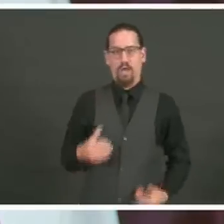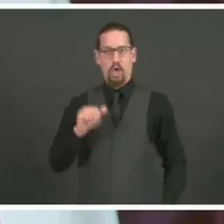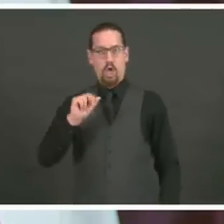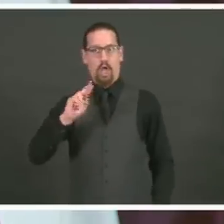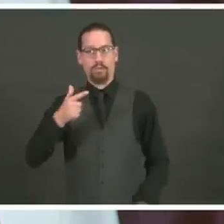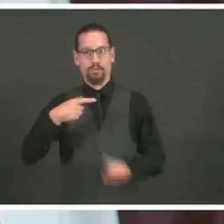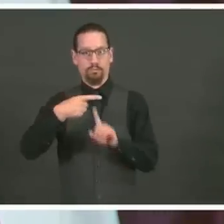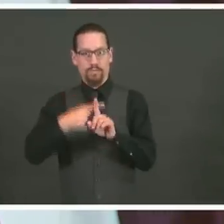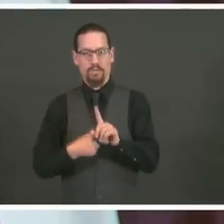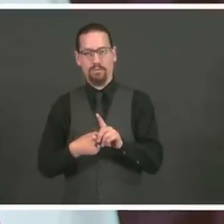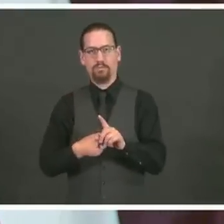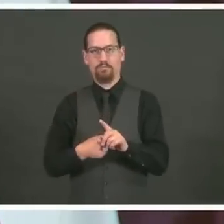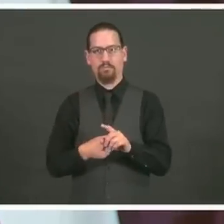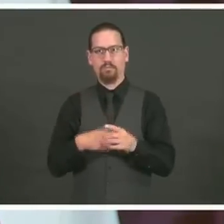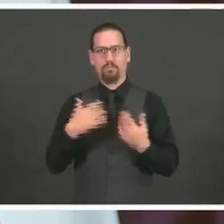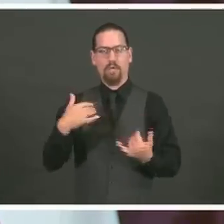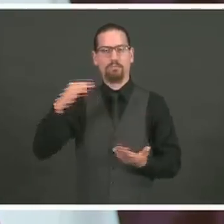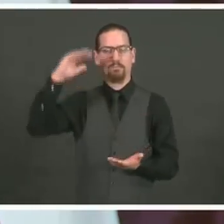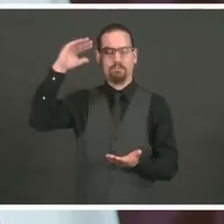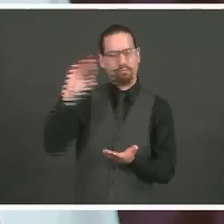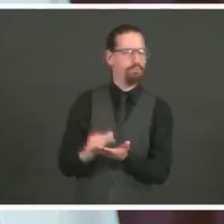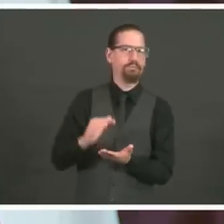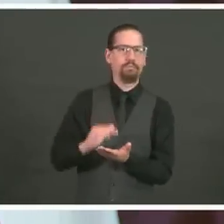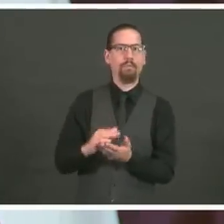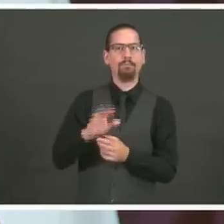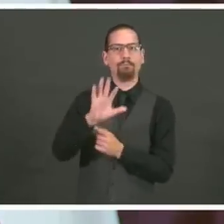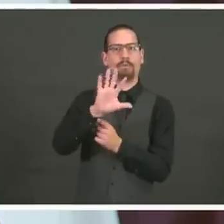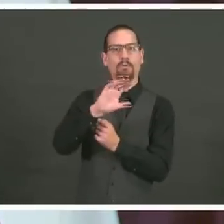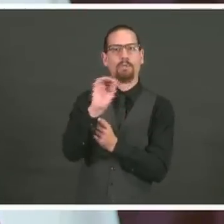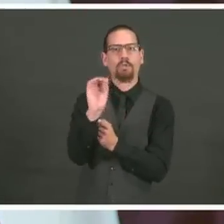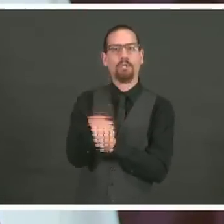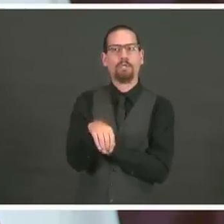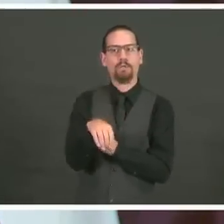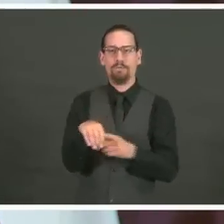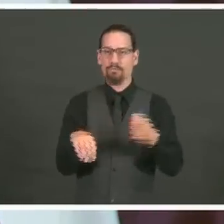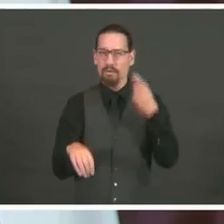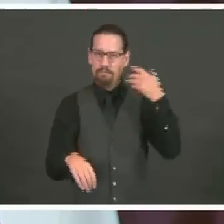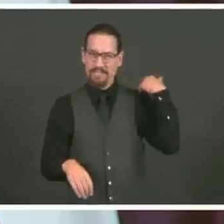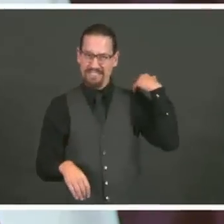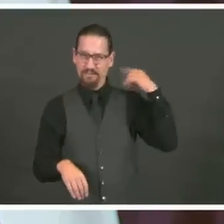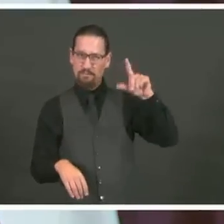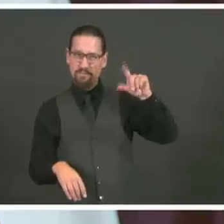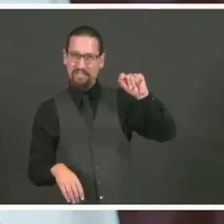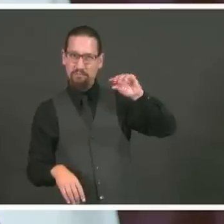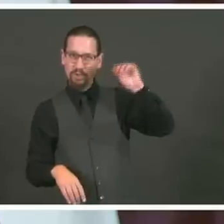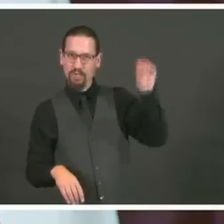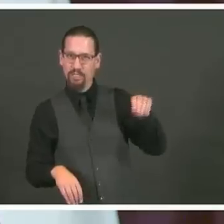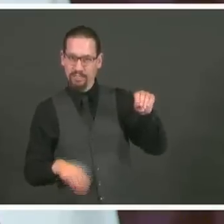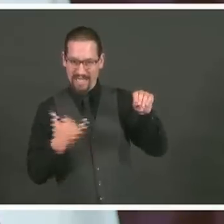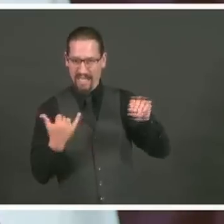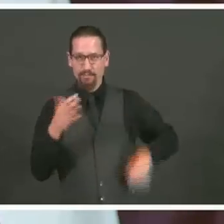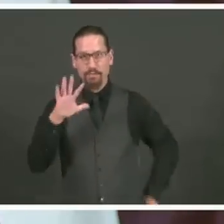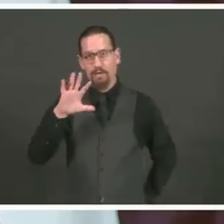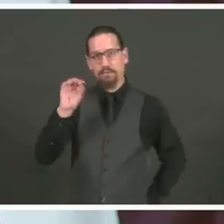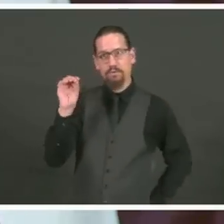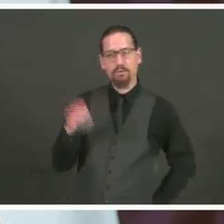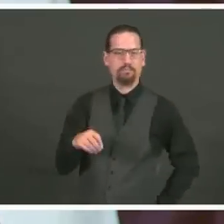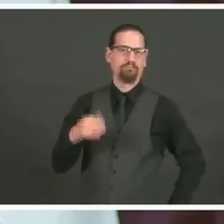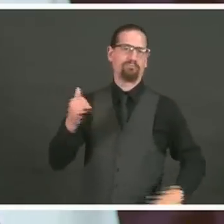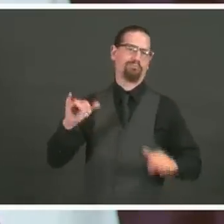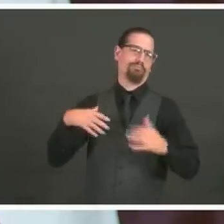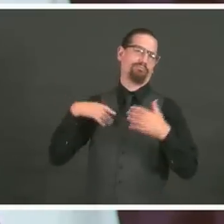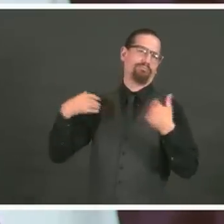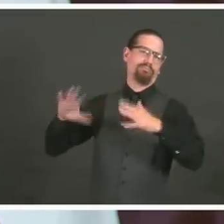5%. That's a stunning improvement. Thank you to the folks in nursing homes. Thank you to